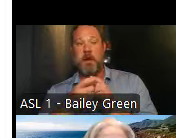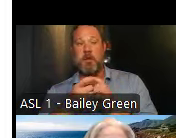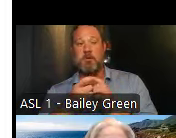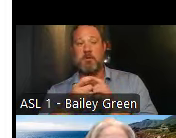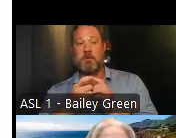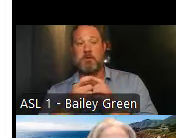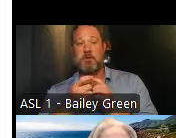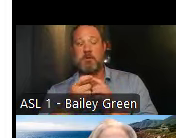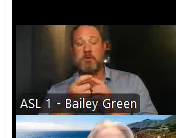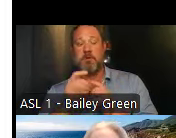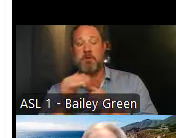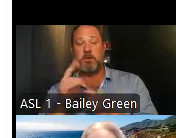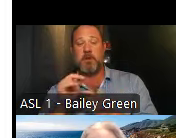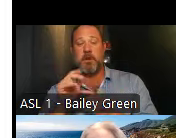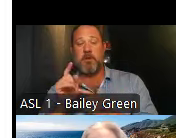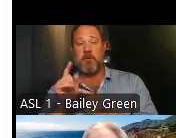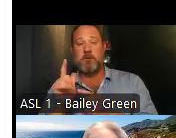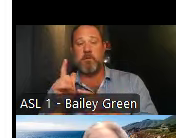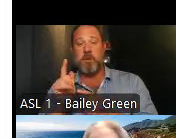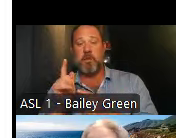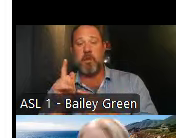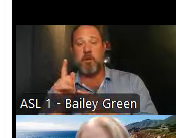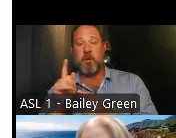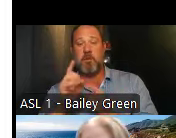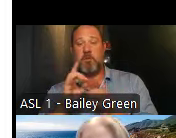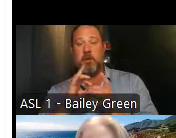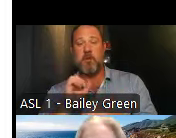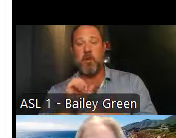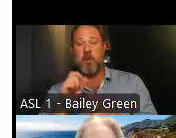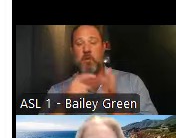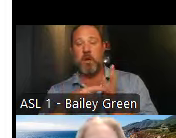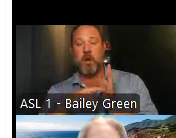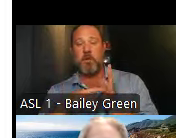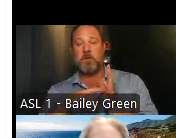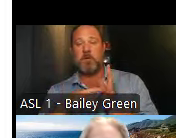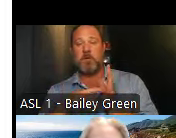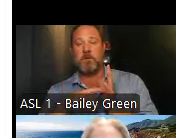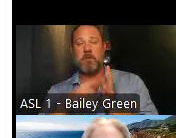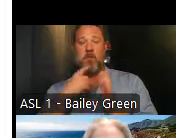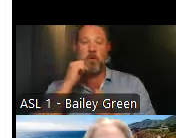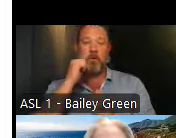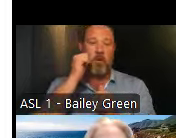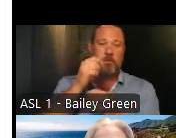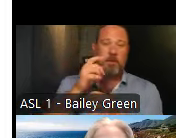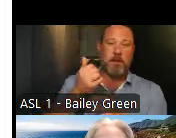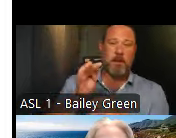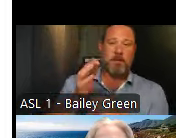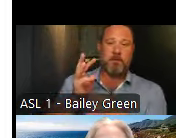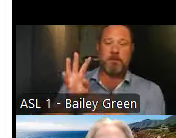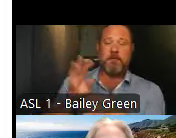effective as of January 1st, 2021, relate to work requirements for adults ages 19 to